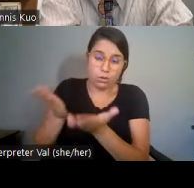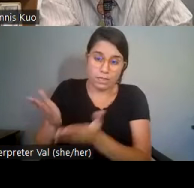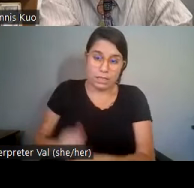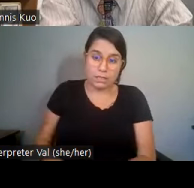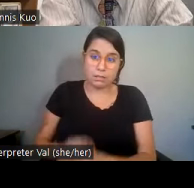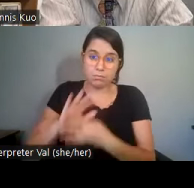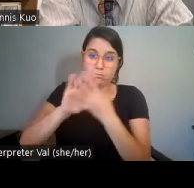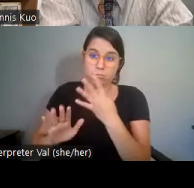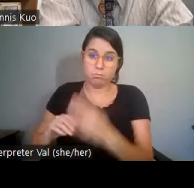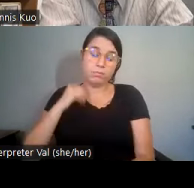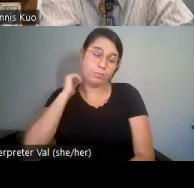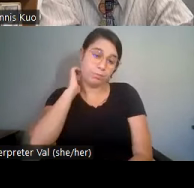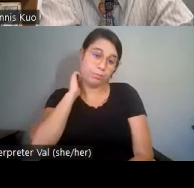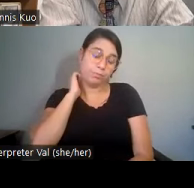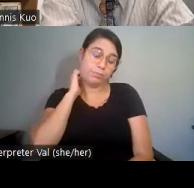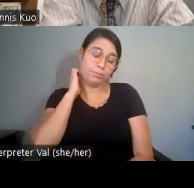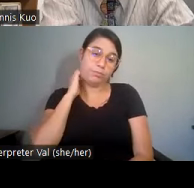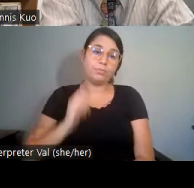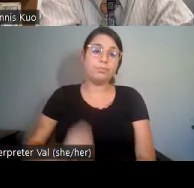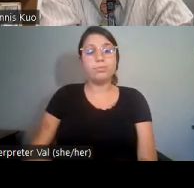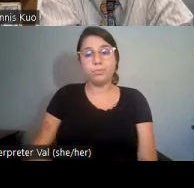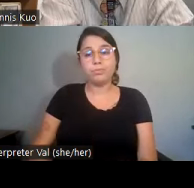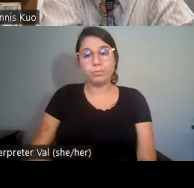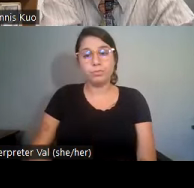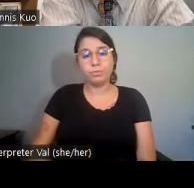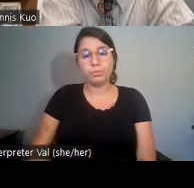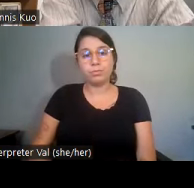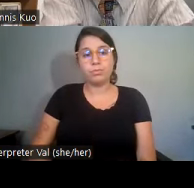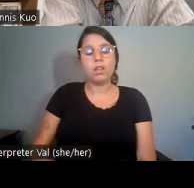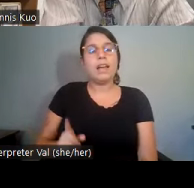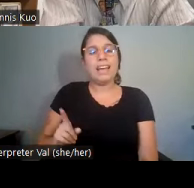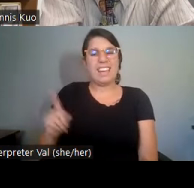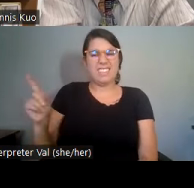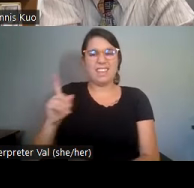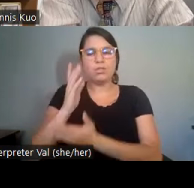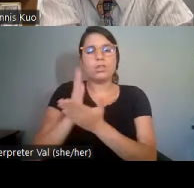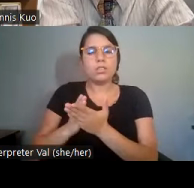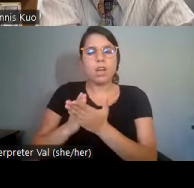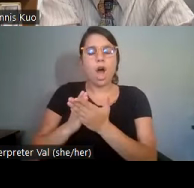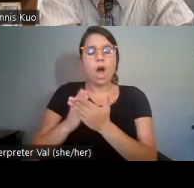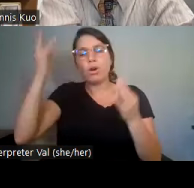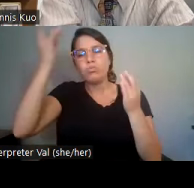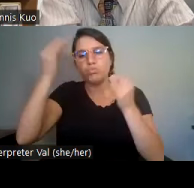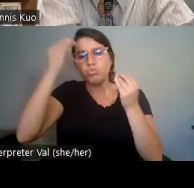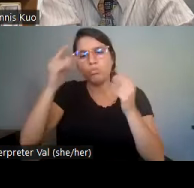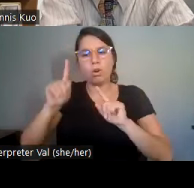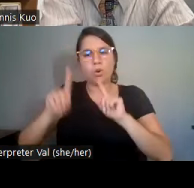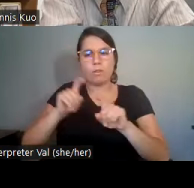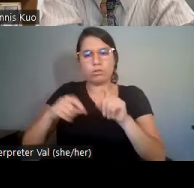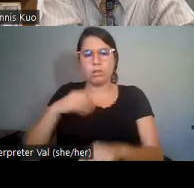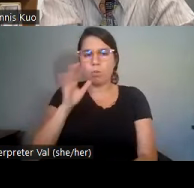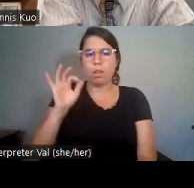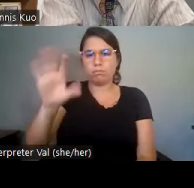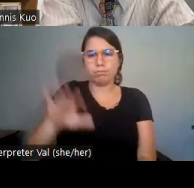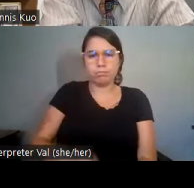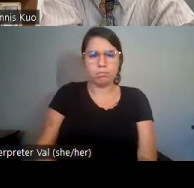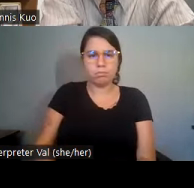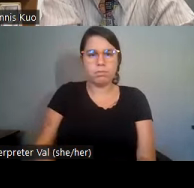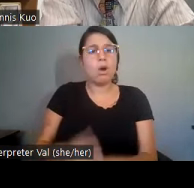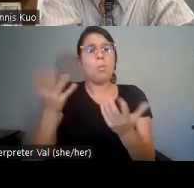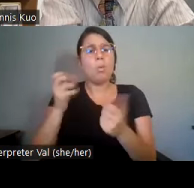As we go forward, these are some reflection questions that I will be posing. What can we learn from the blueprint and